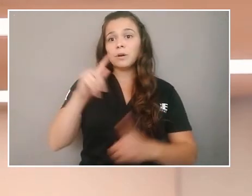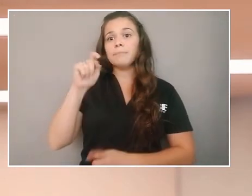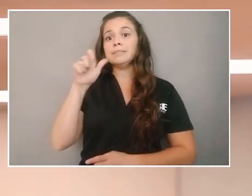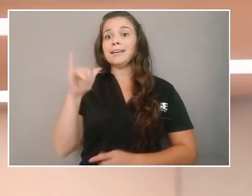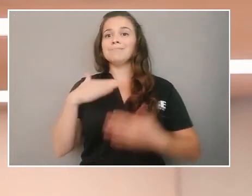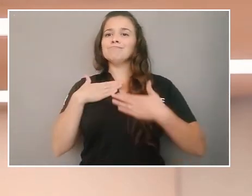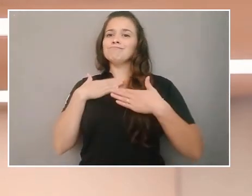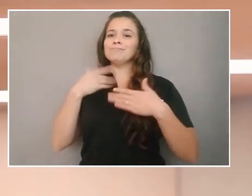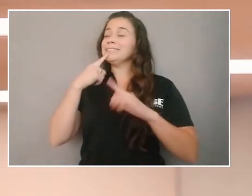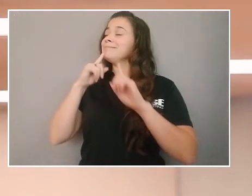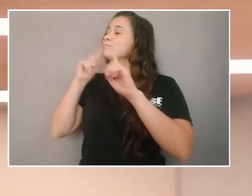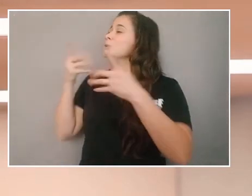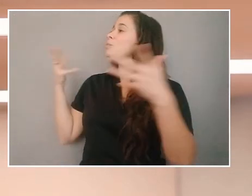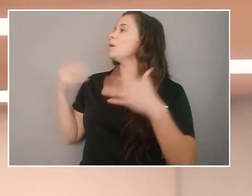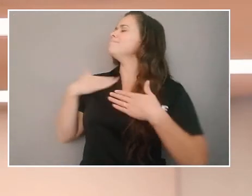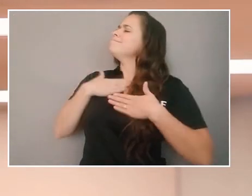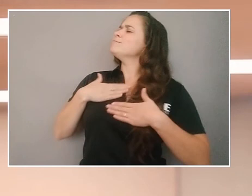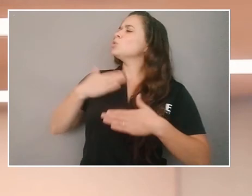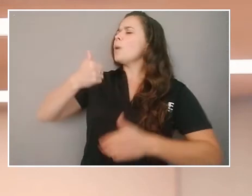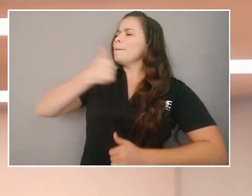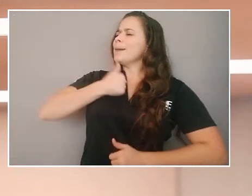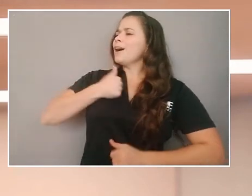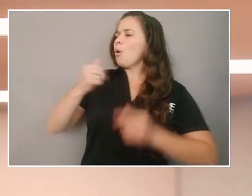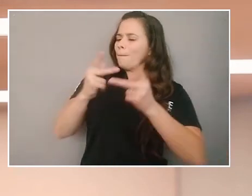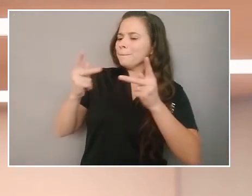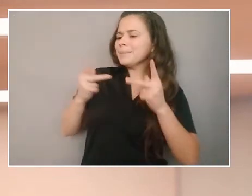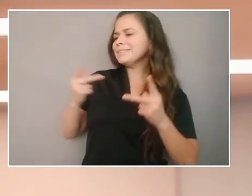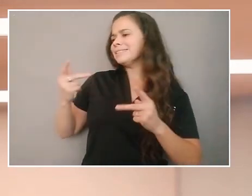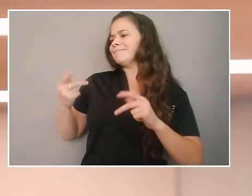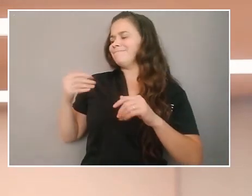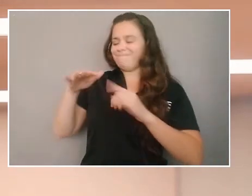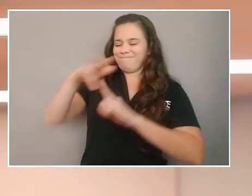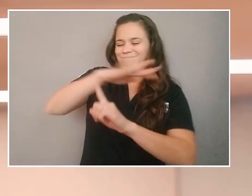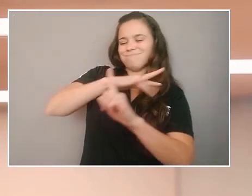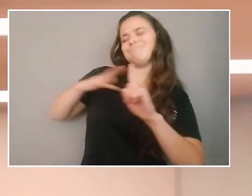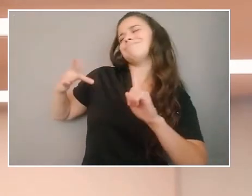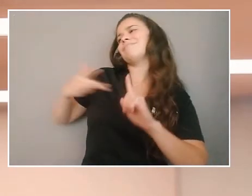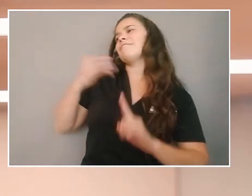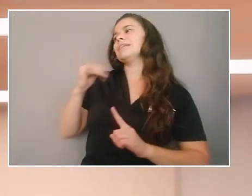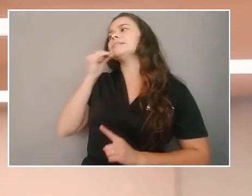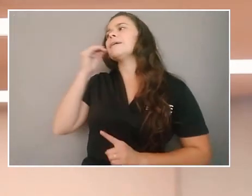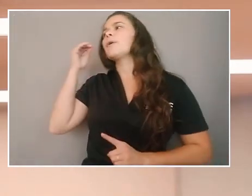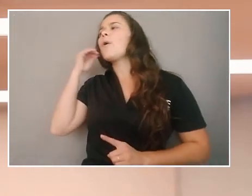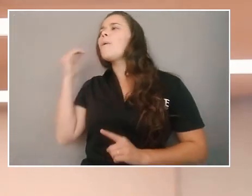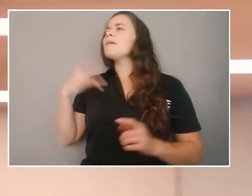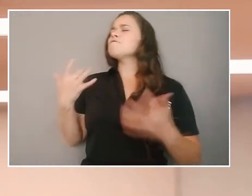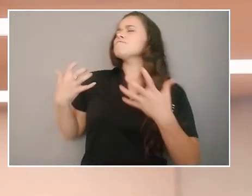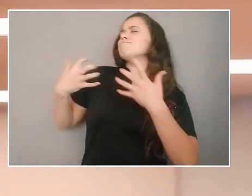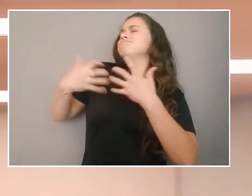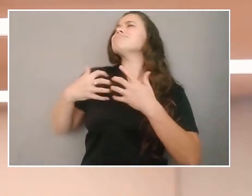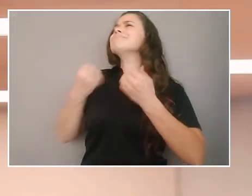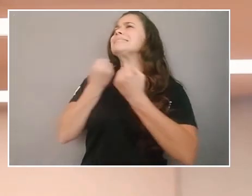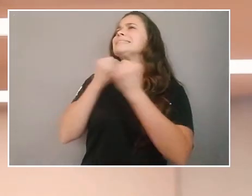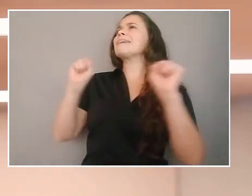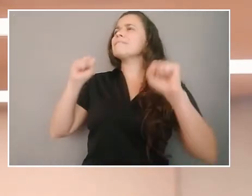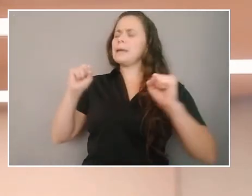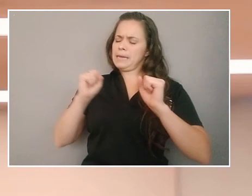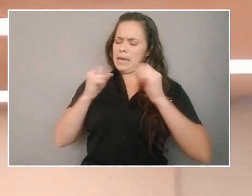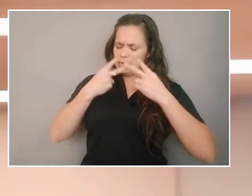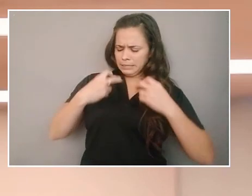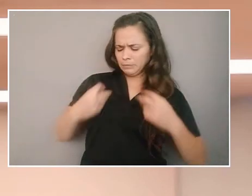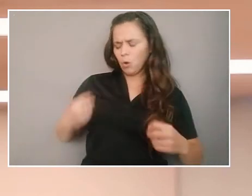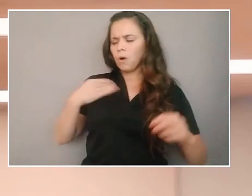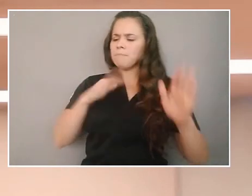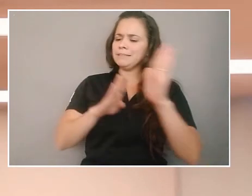own place in an environment that feels like home and feels safe to explore their developmental and behavioral health